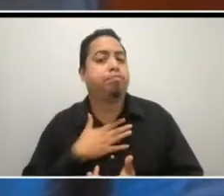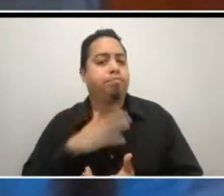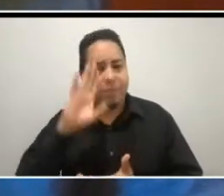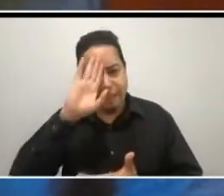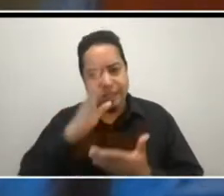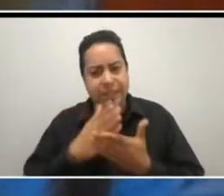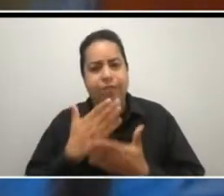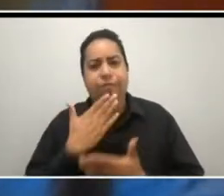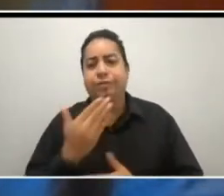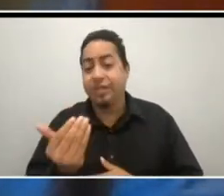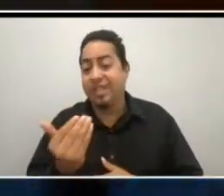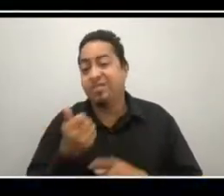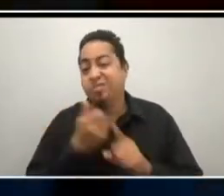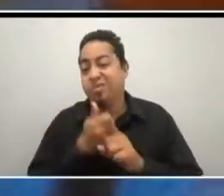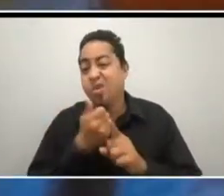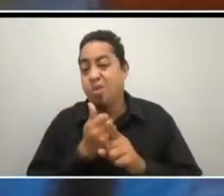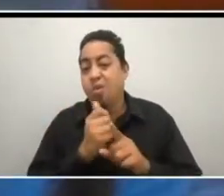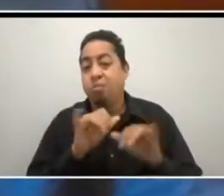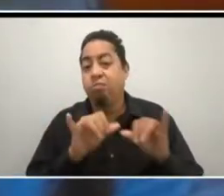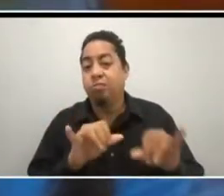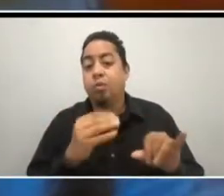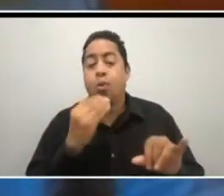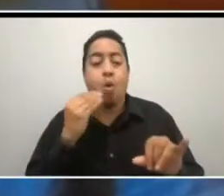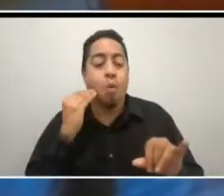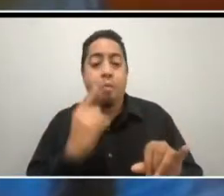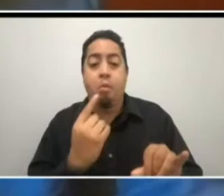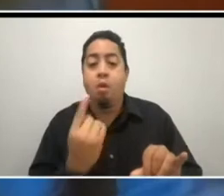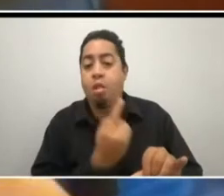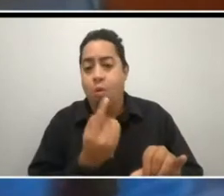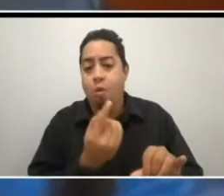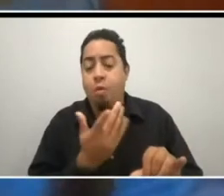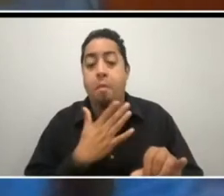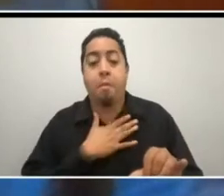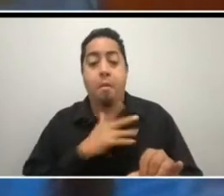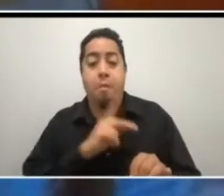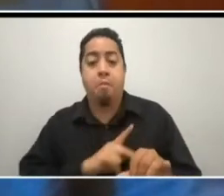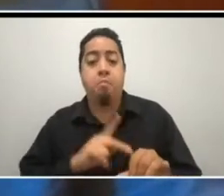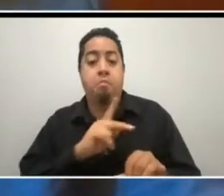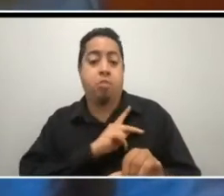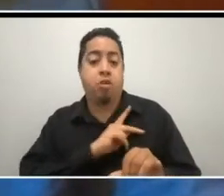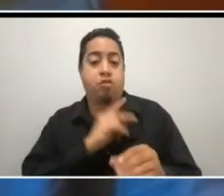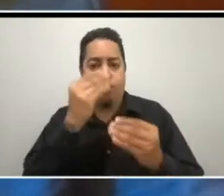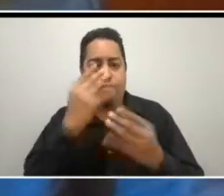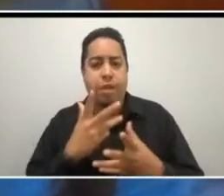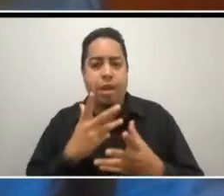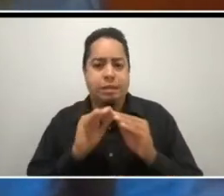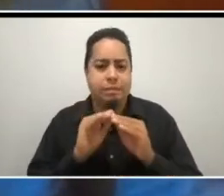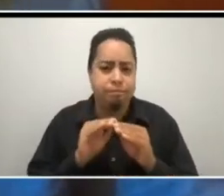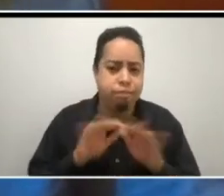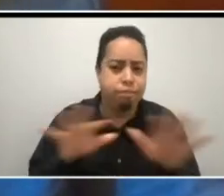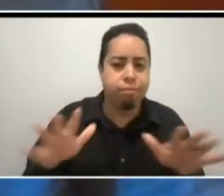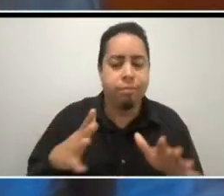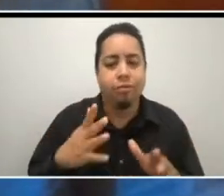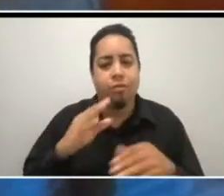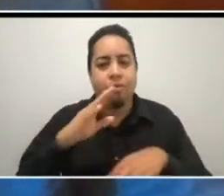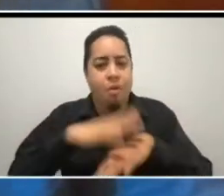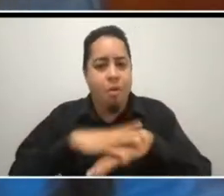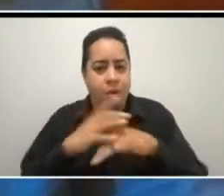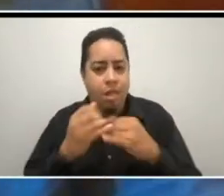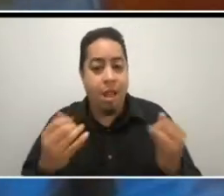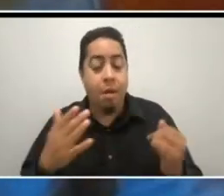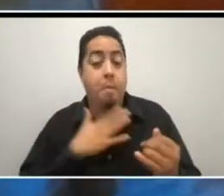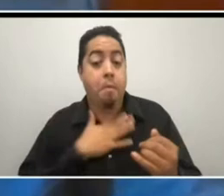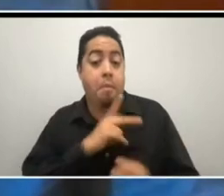home by himself for the first one. All of my personal information was doxed online. It was my